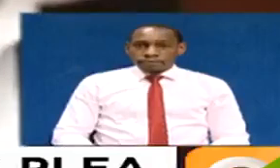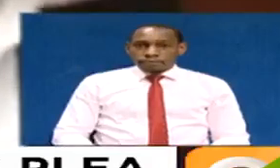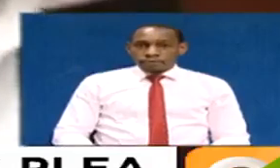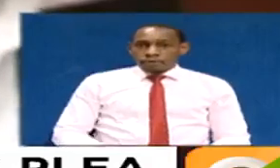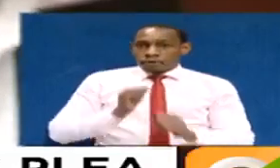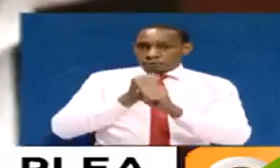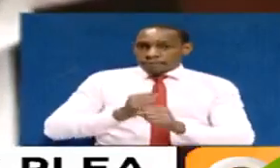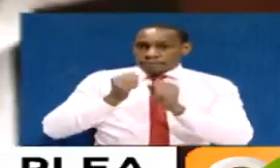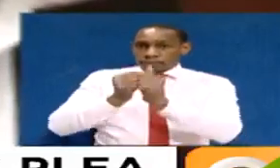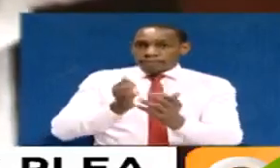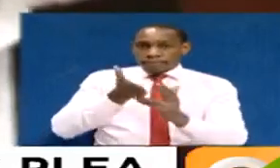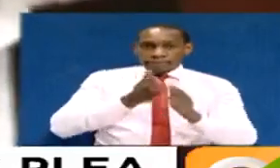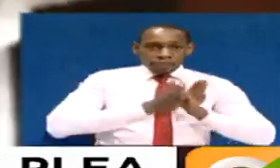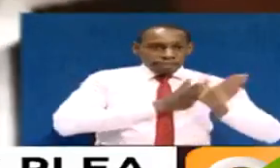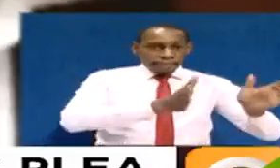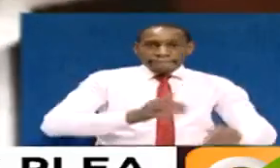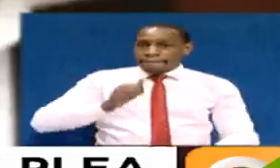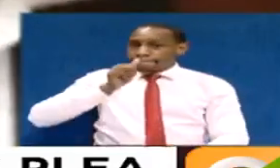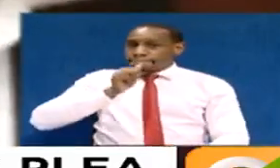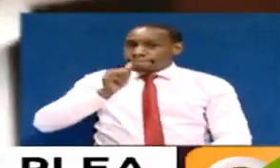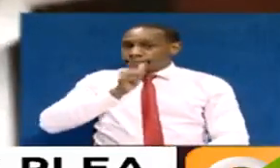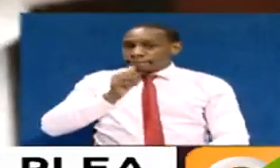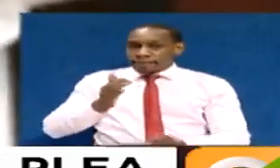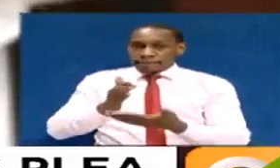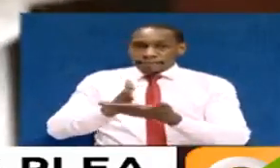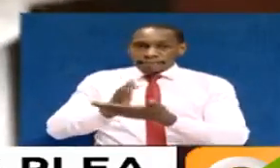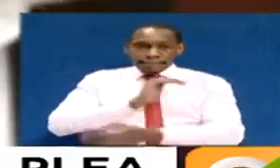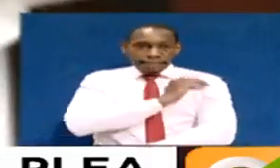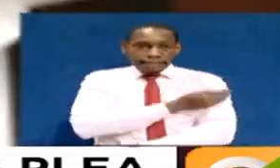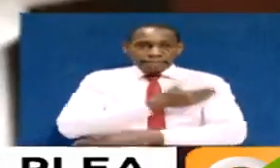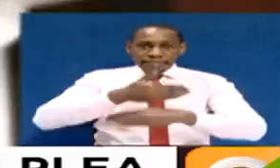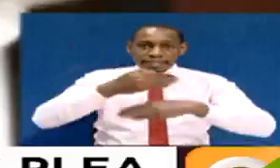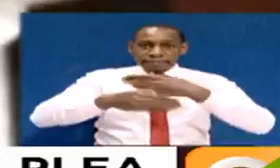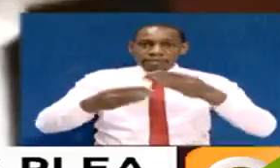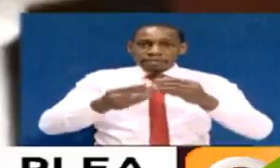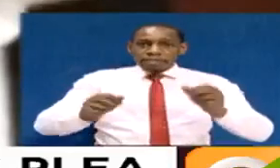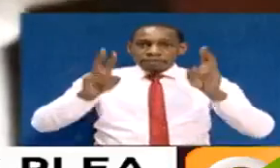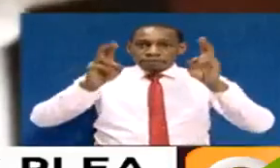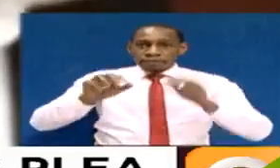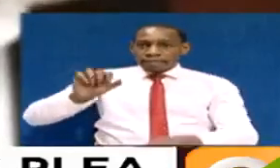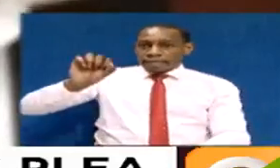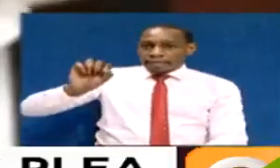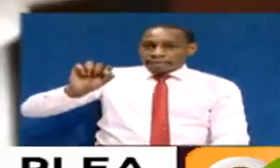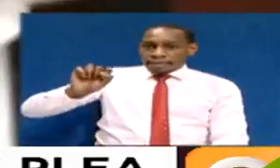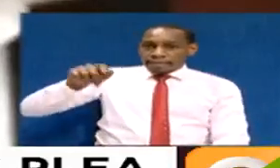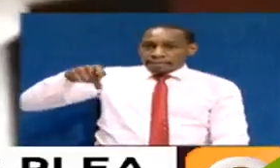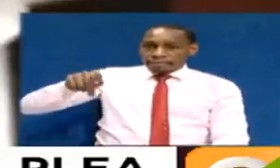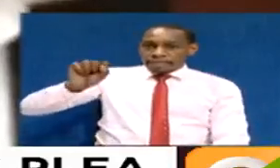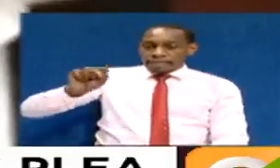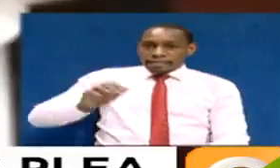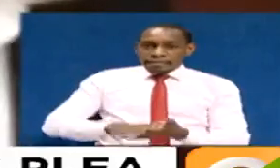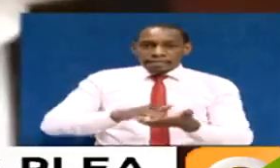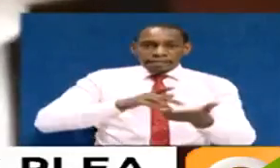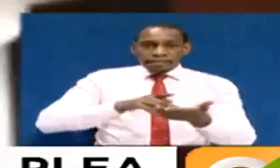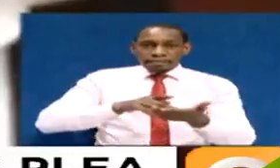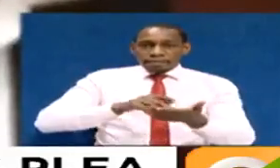With the collaboration between the public and private sector, capacity building, addressing matters, SPS, logistics and